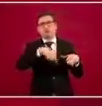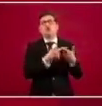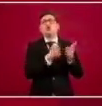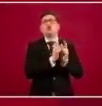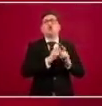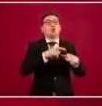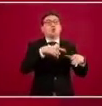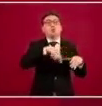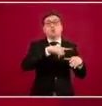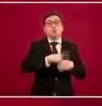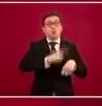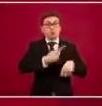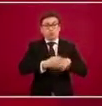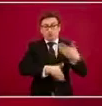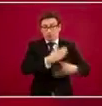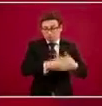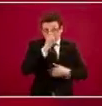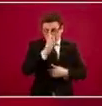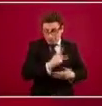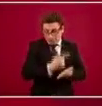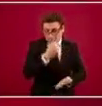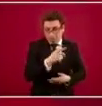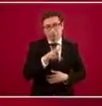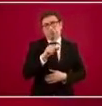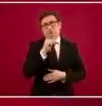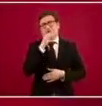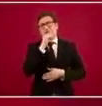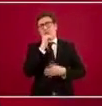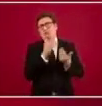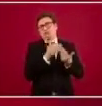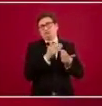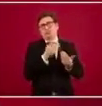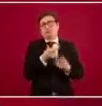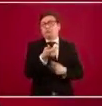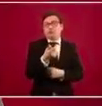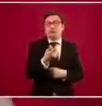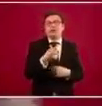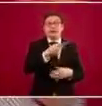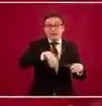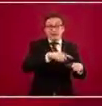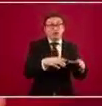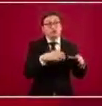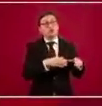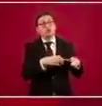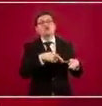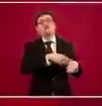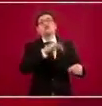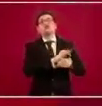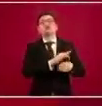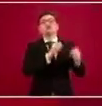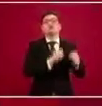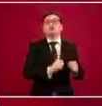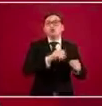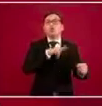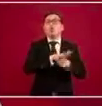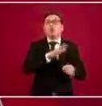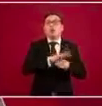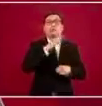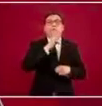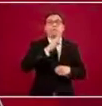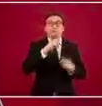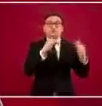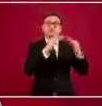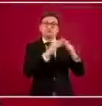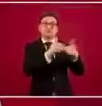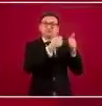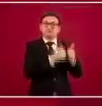chronic conditions, and they are not pregnant women. These people, because they have such a low risk of complication, it's